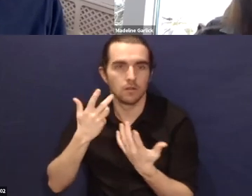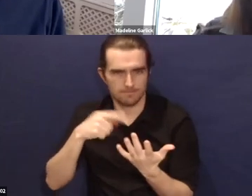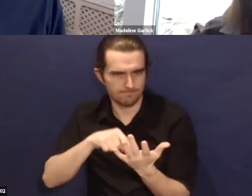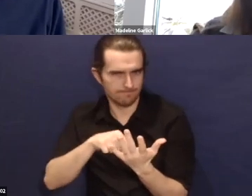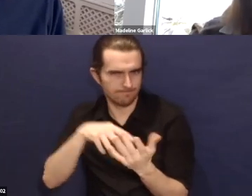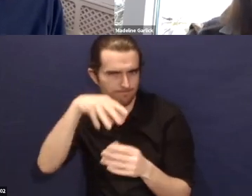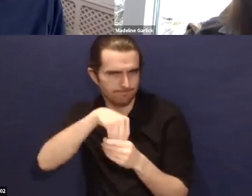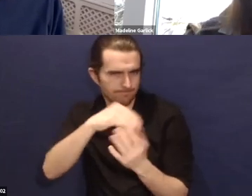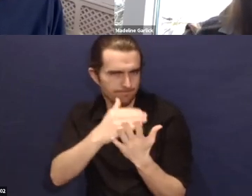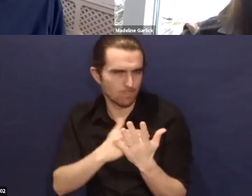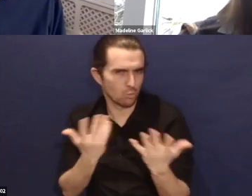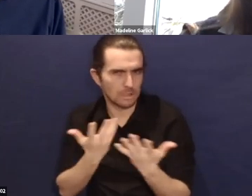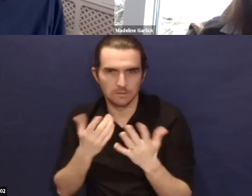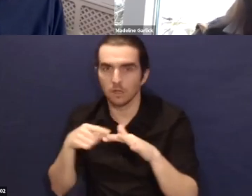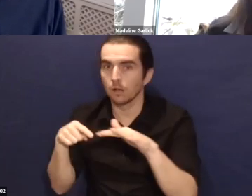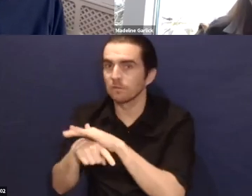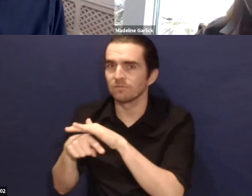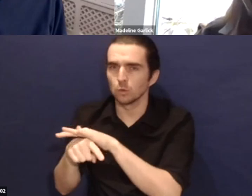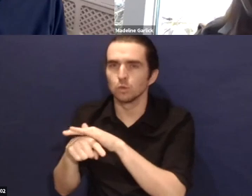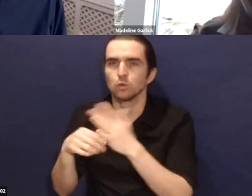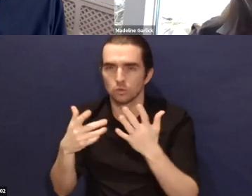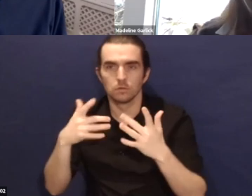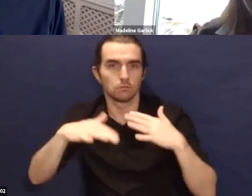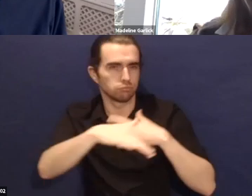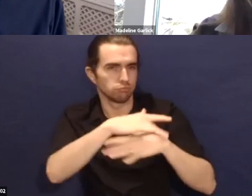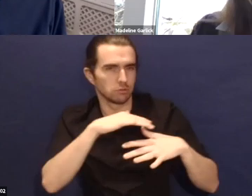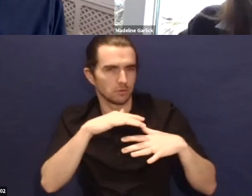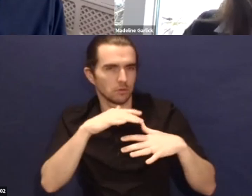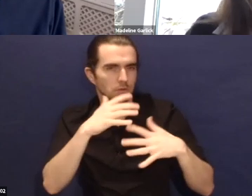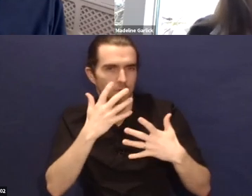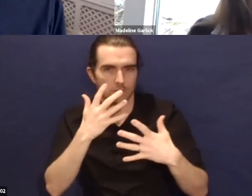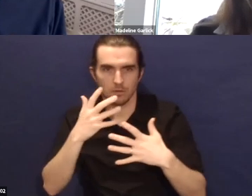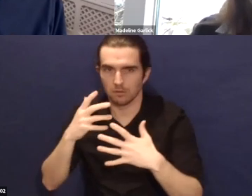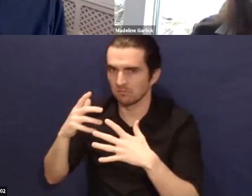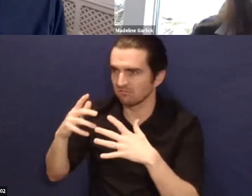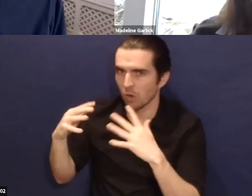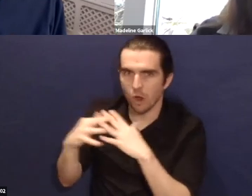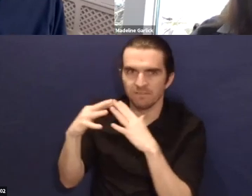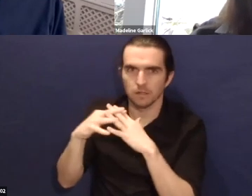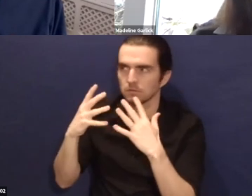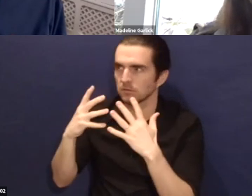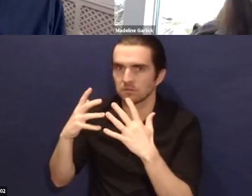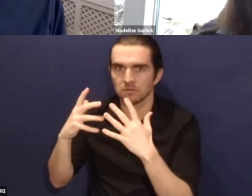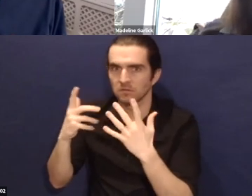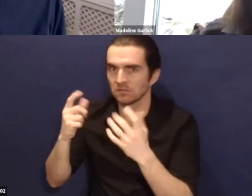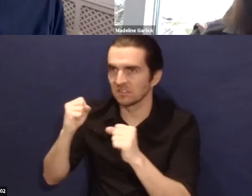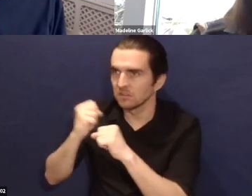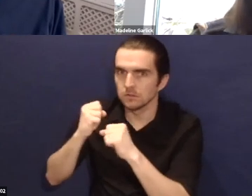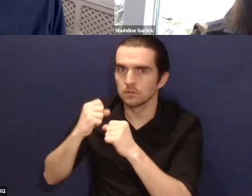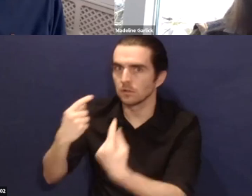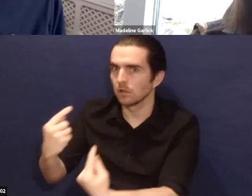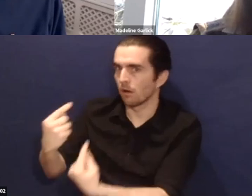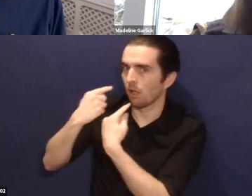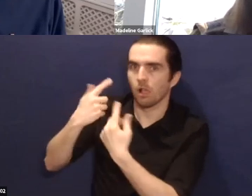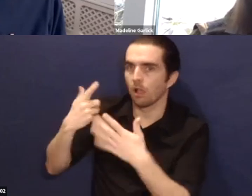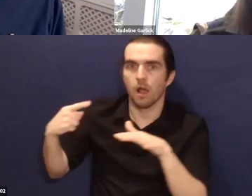law may be applicable as a basis for grant of international protection for those people. But what that climate